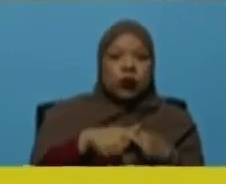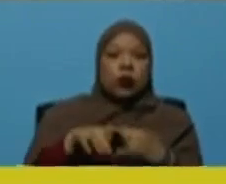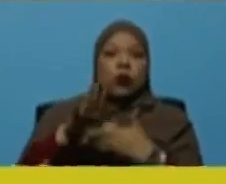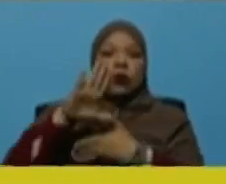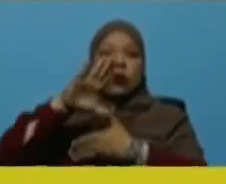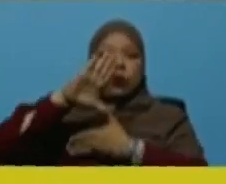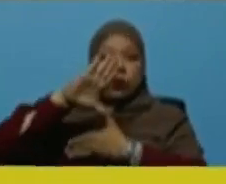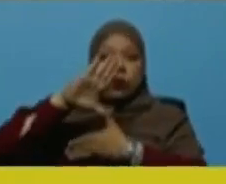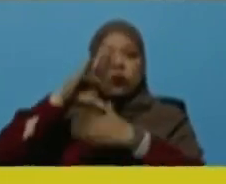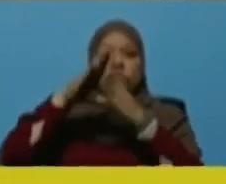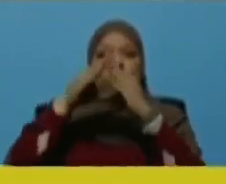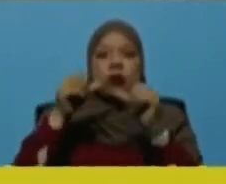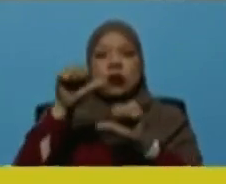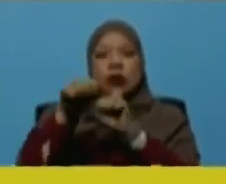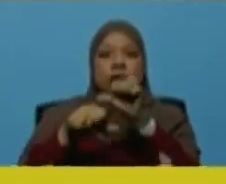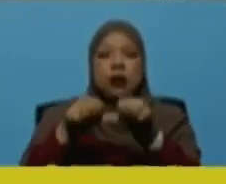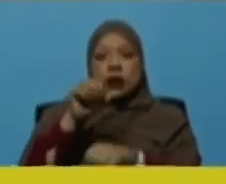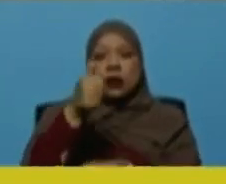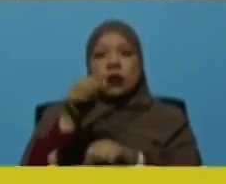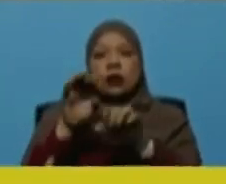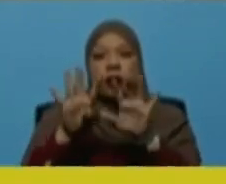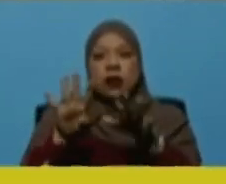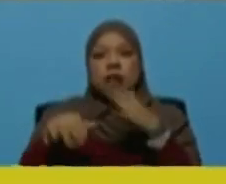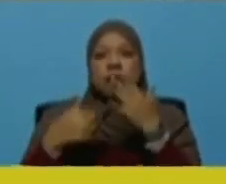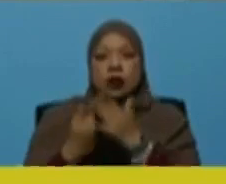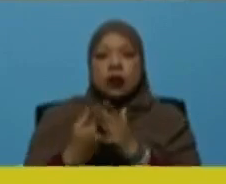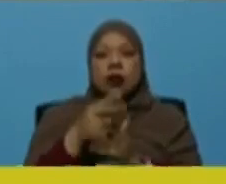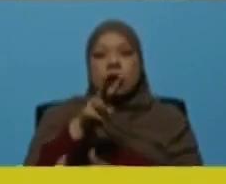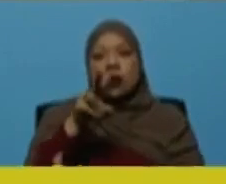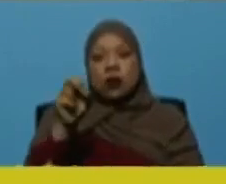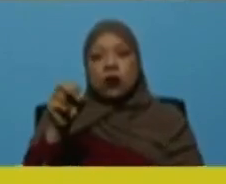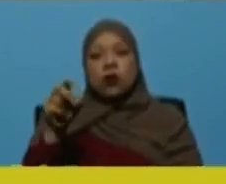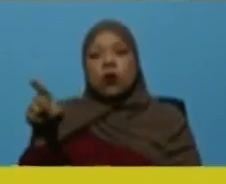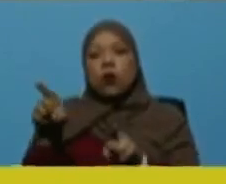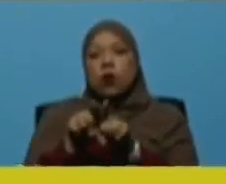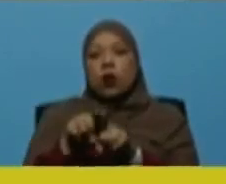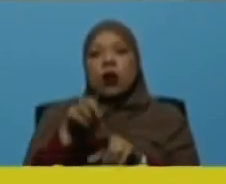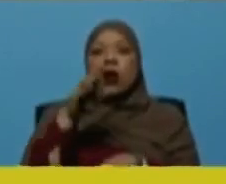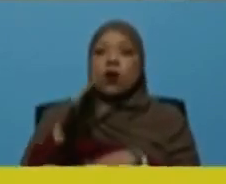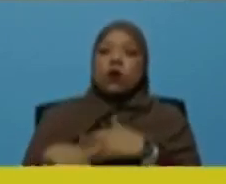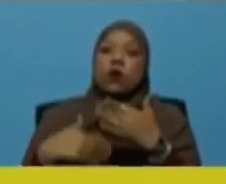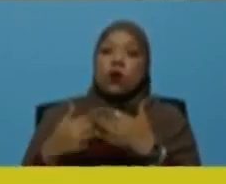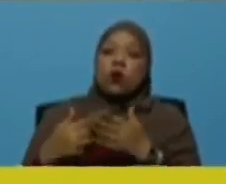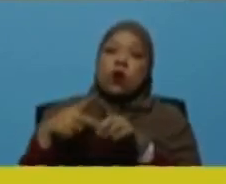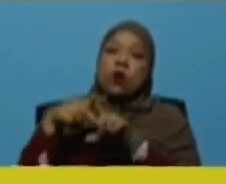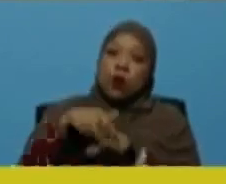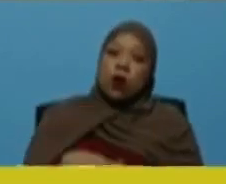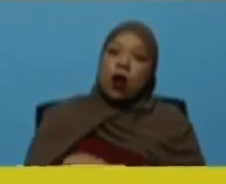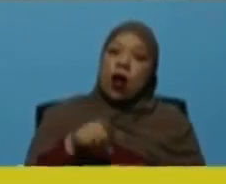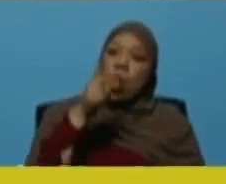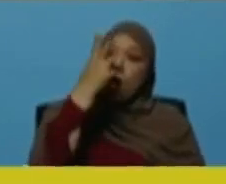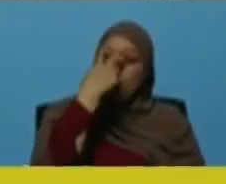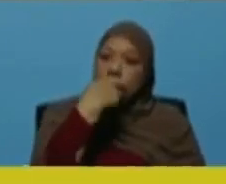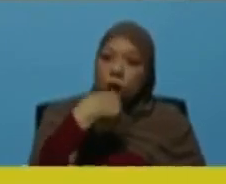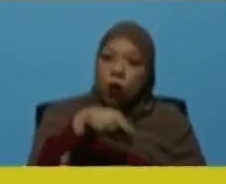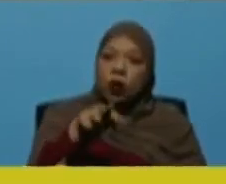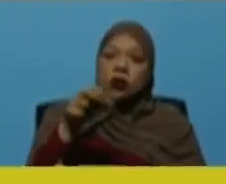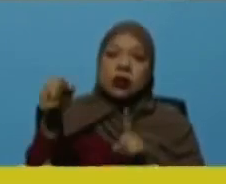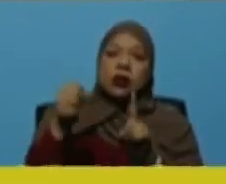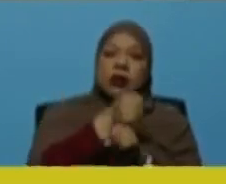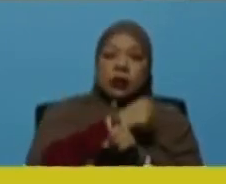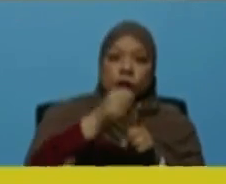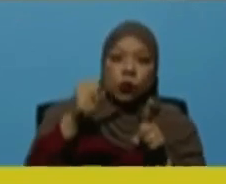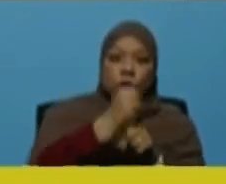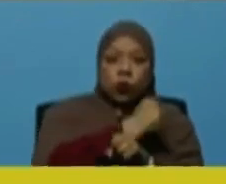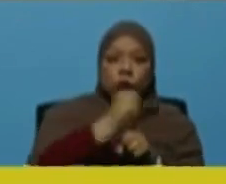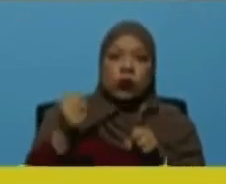During part of the 19th and 20th century, the hegemonic empire that imposed misery, violence,